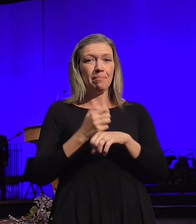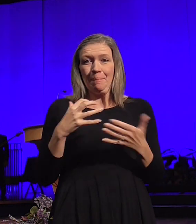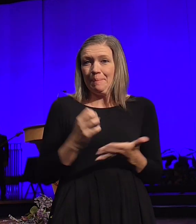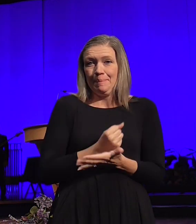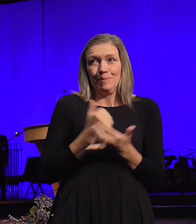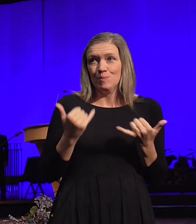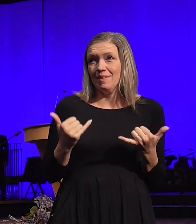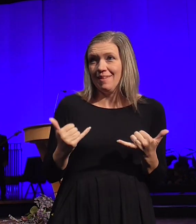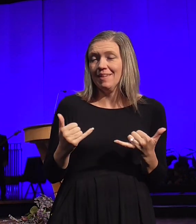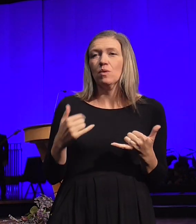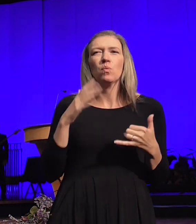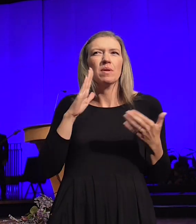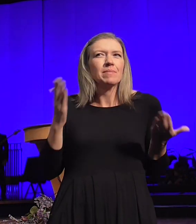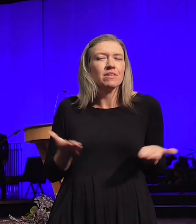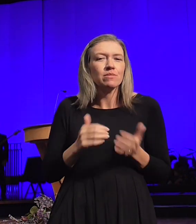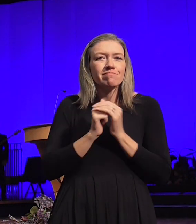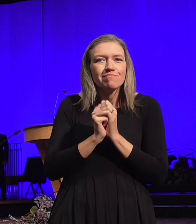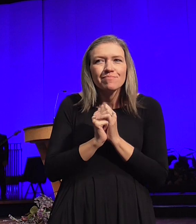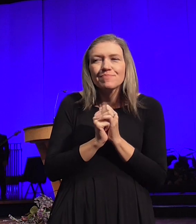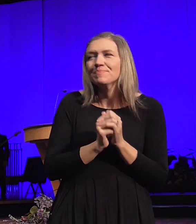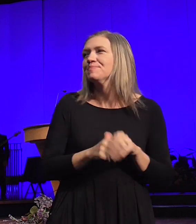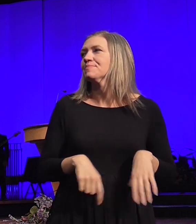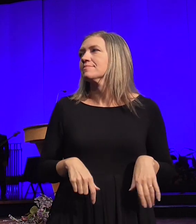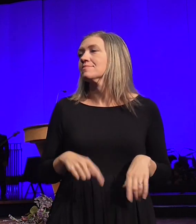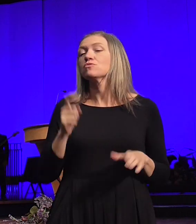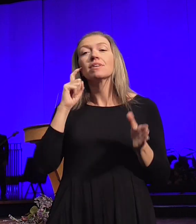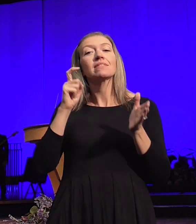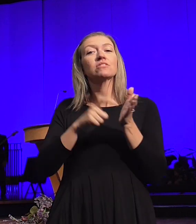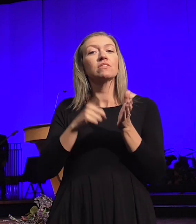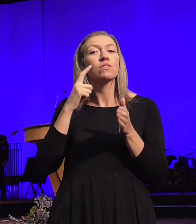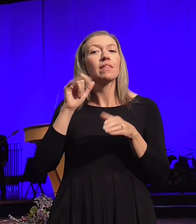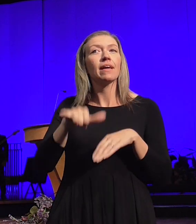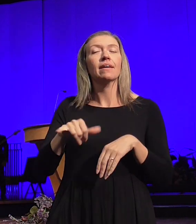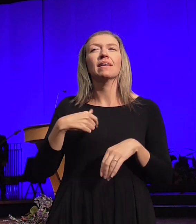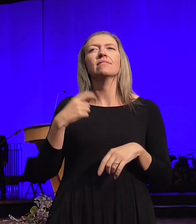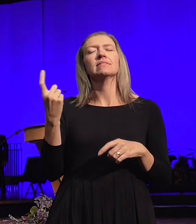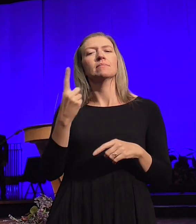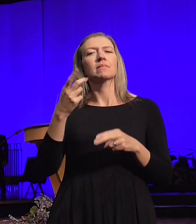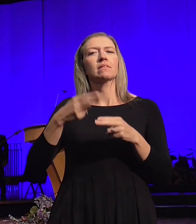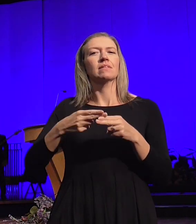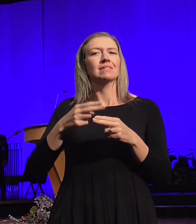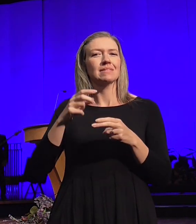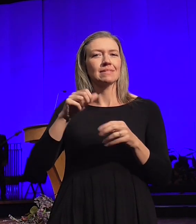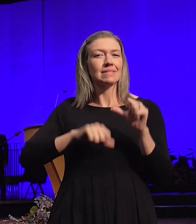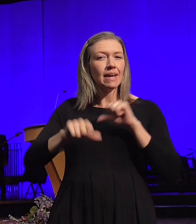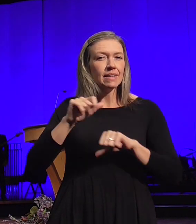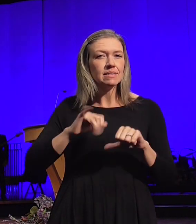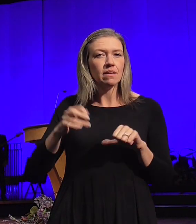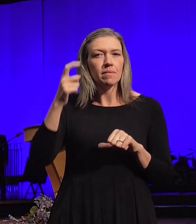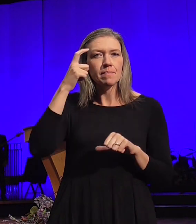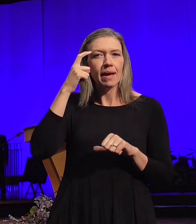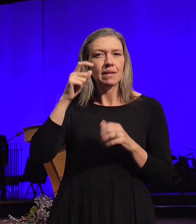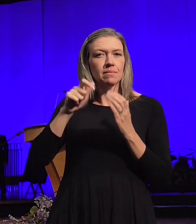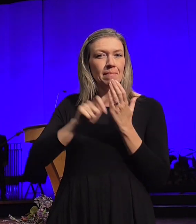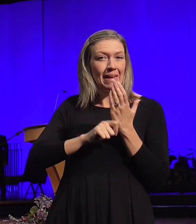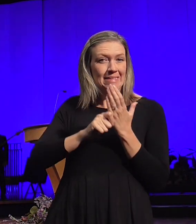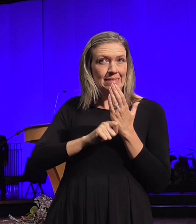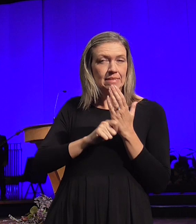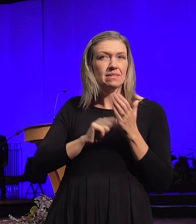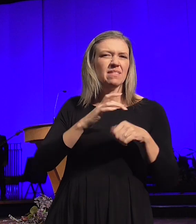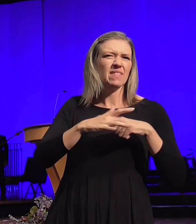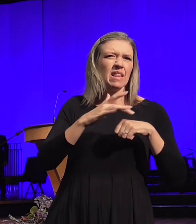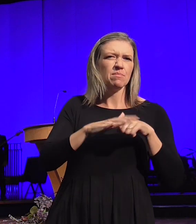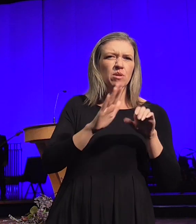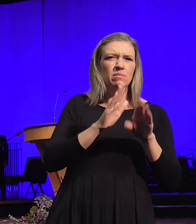you. In recognition, we have this wonderful thing called the Science of Mind magazine. It's in our bookstore, or you can get it online as well. And we have